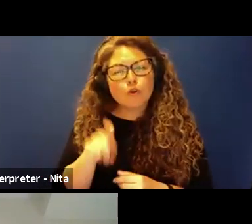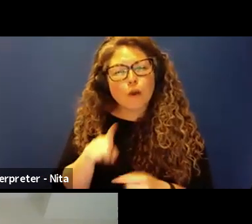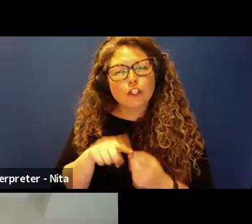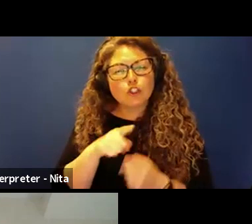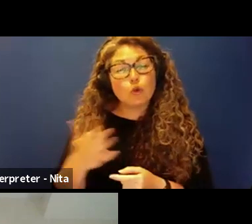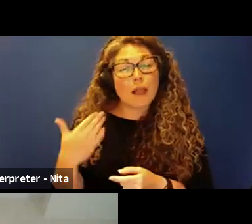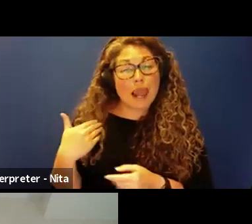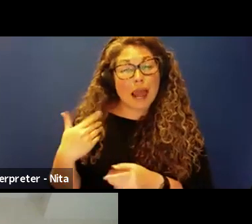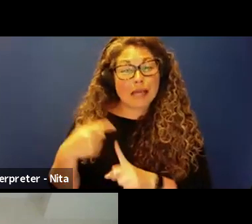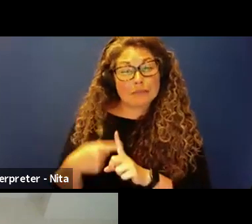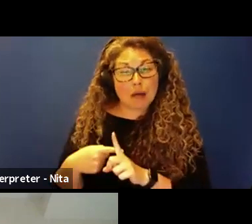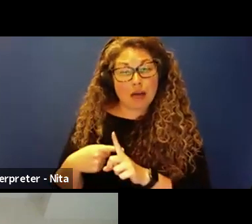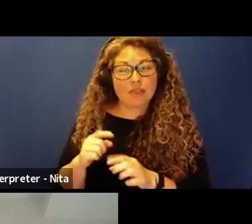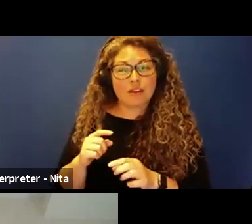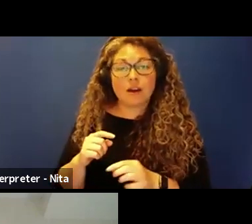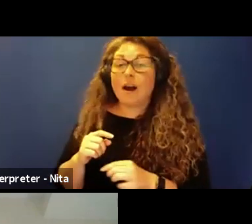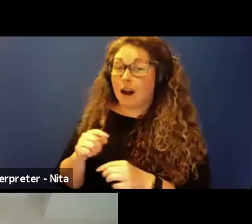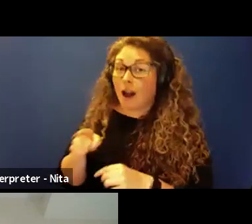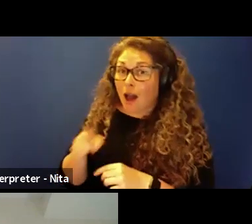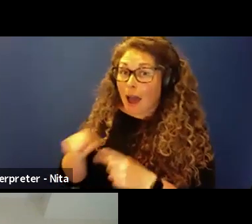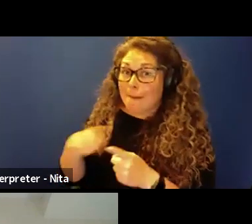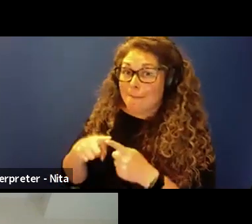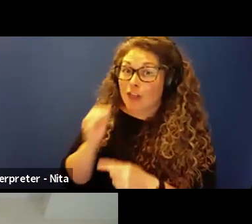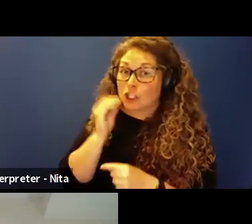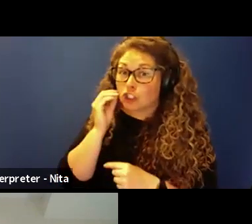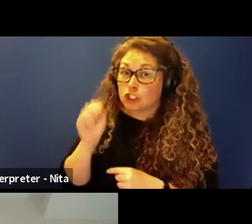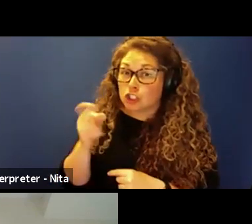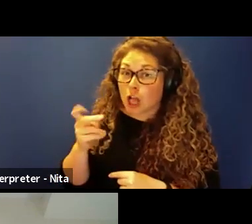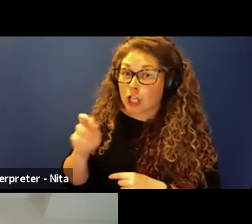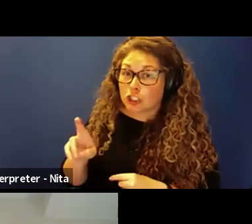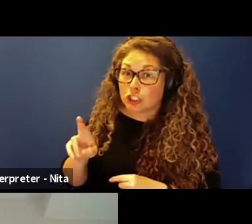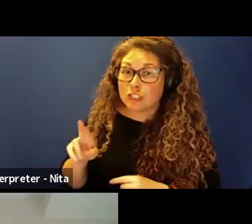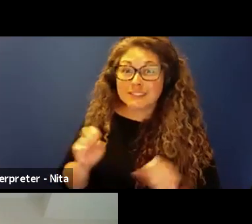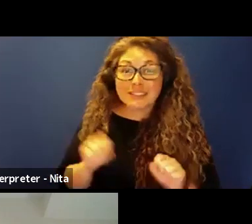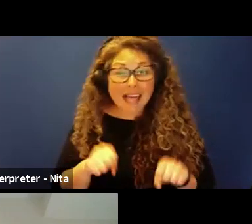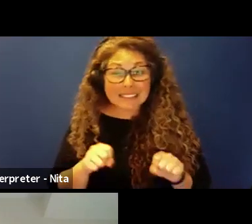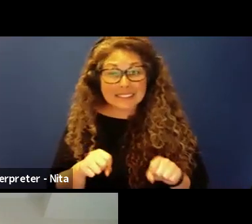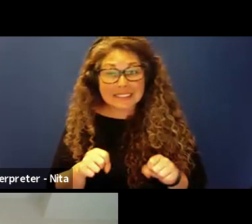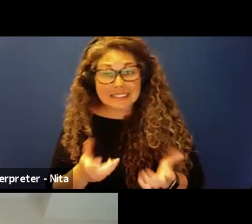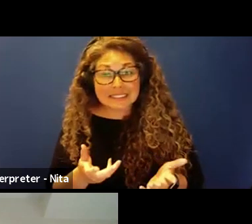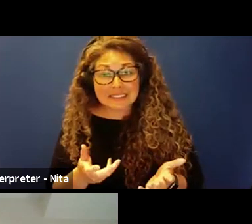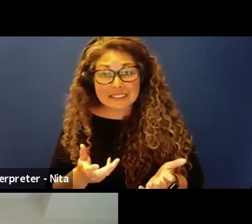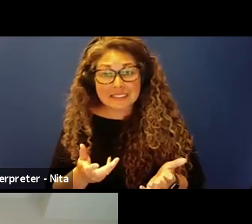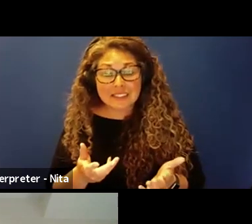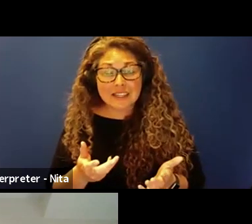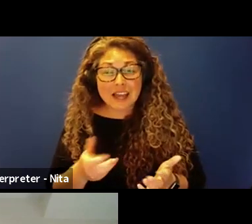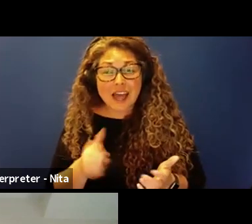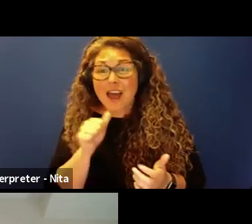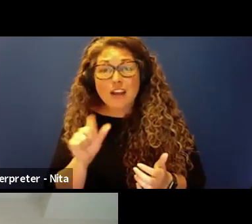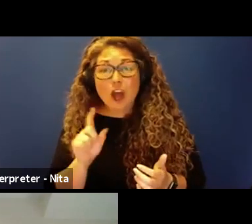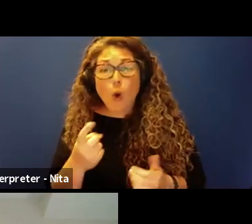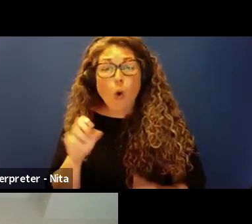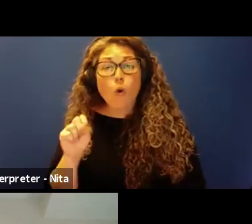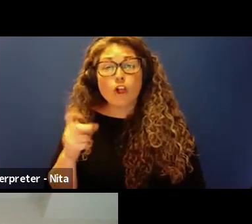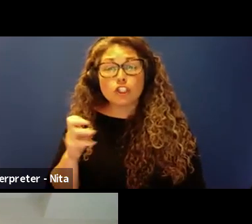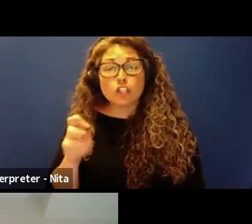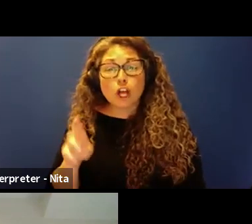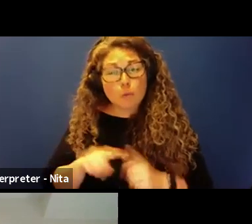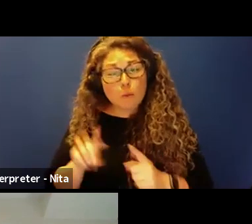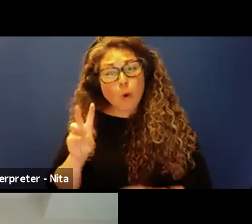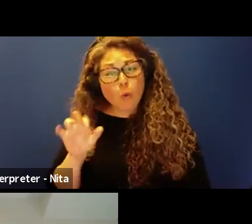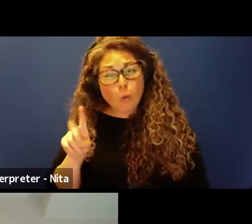month about the shelter. Yes. Yes. Not only the shelter, go but ahead. just Ward 5